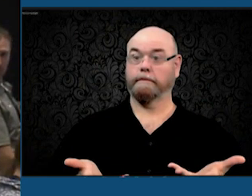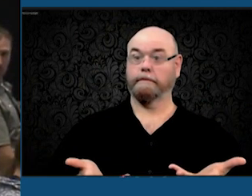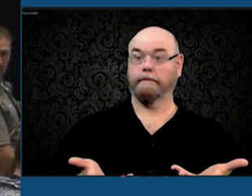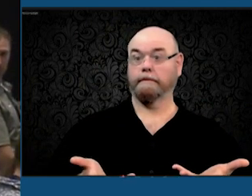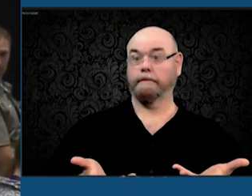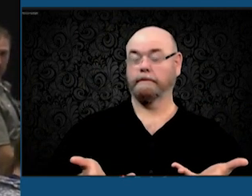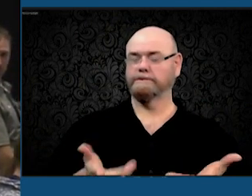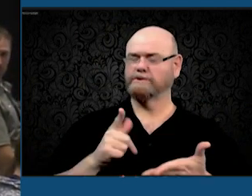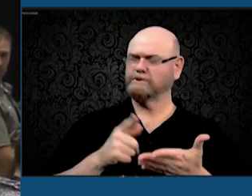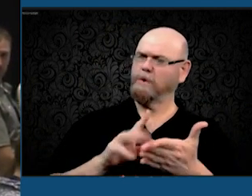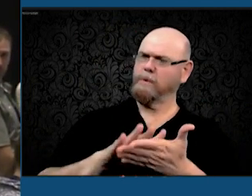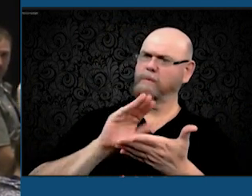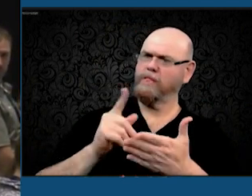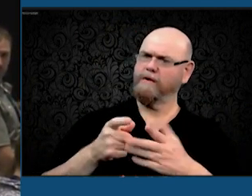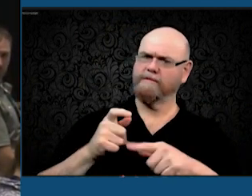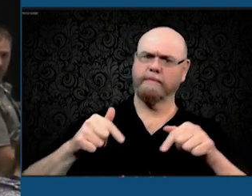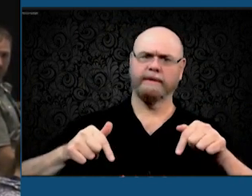from this?